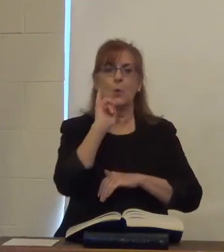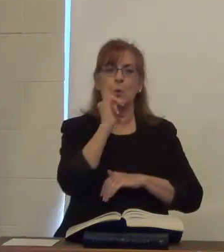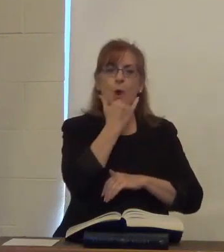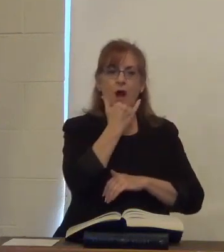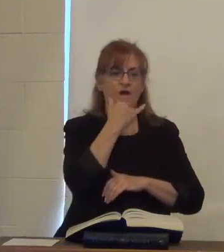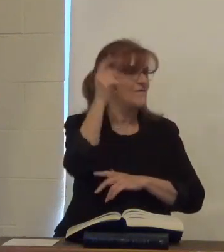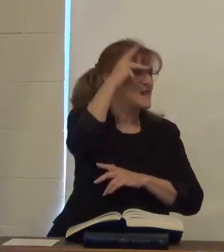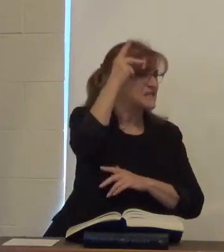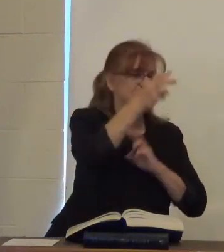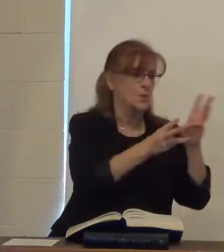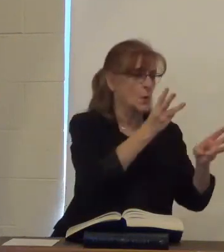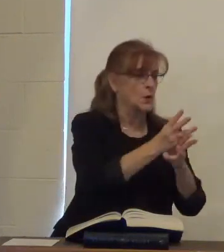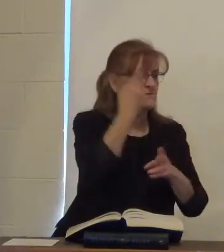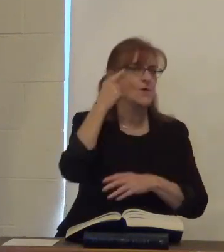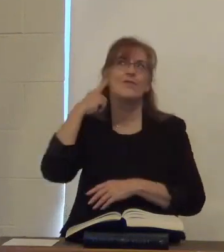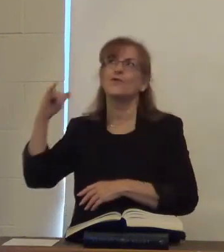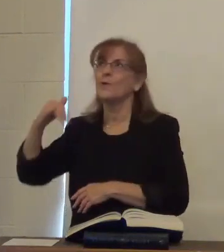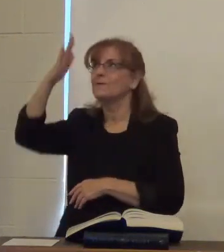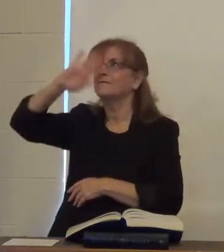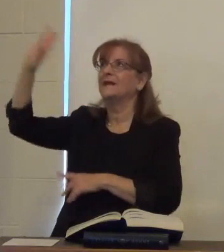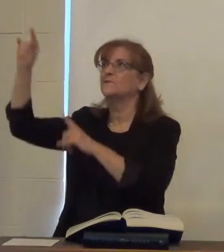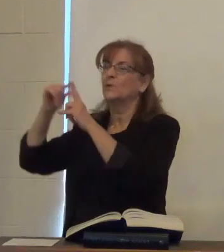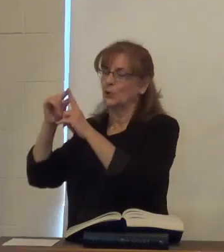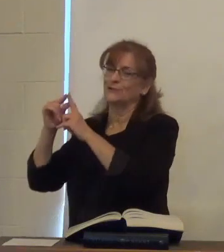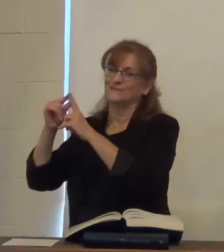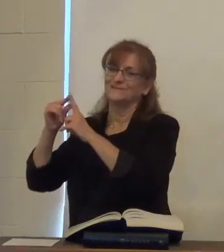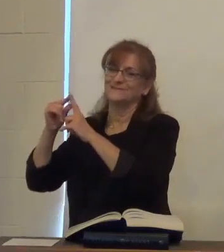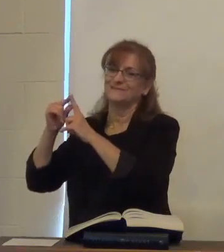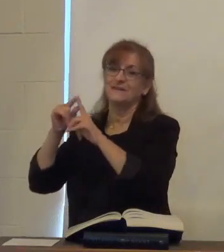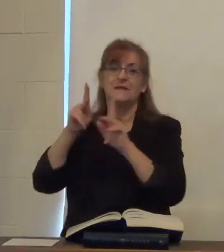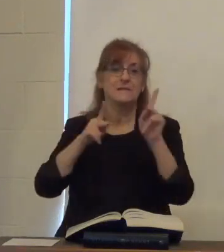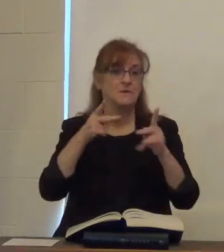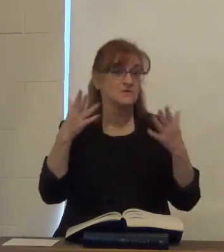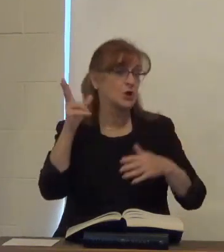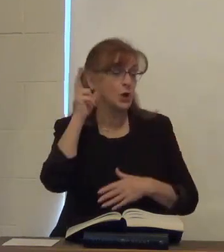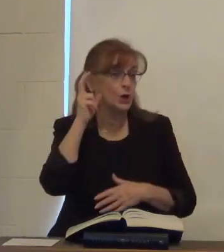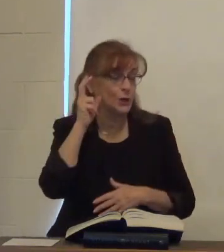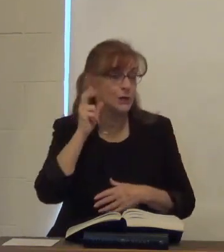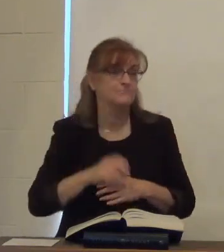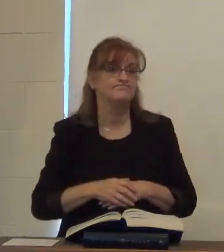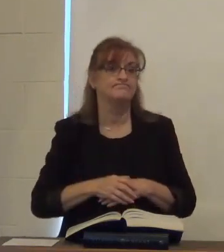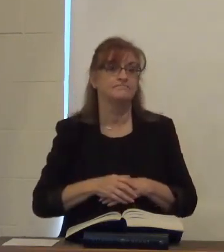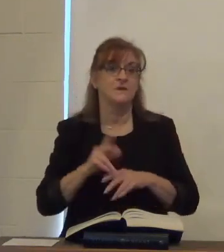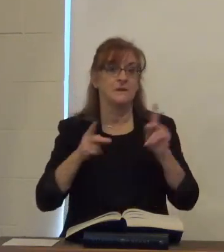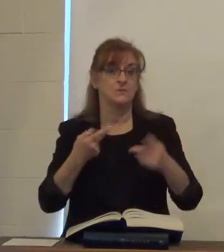world for the gold of God's word. They heard. They were convicted. It says they